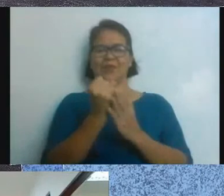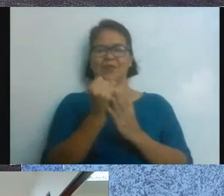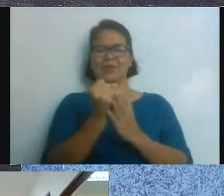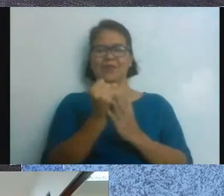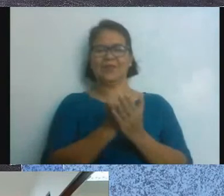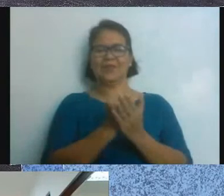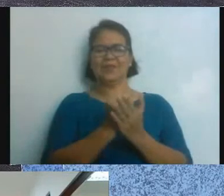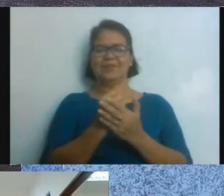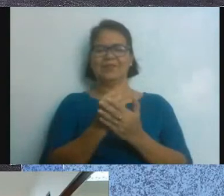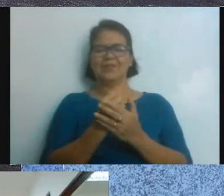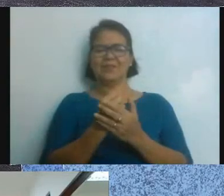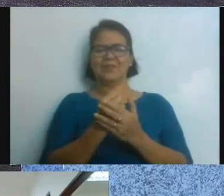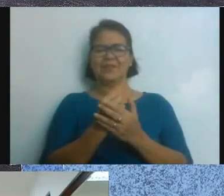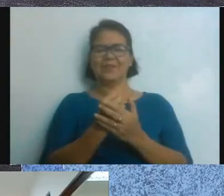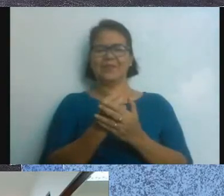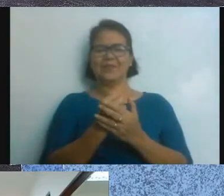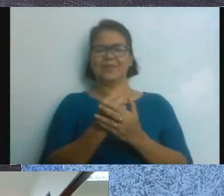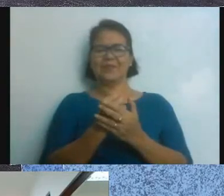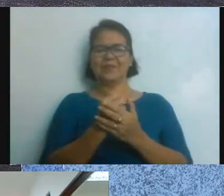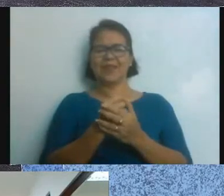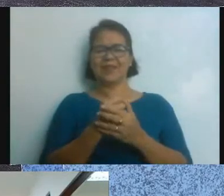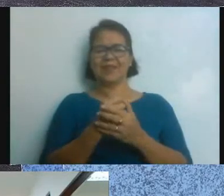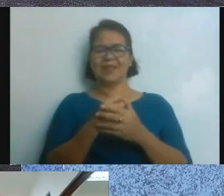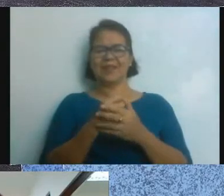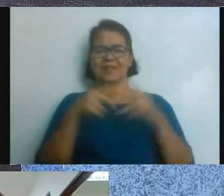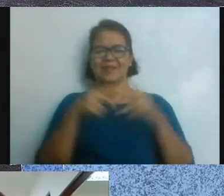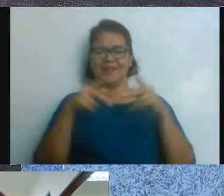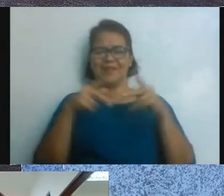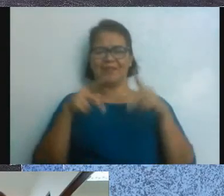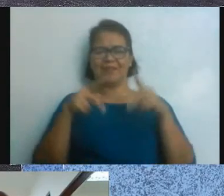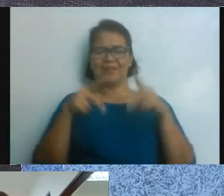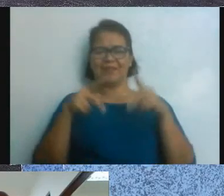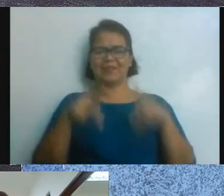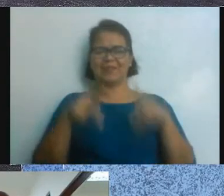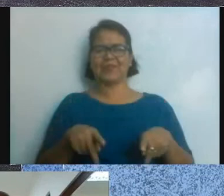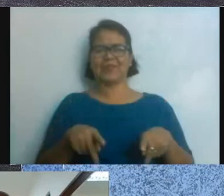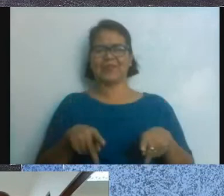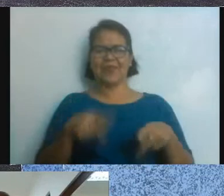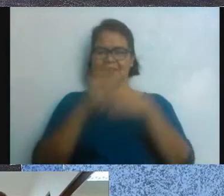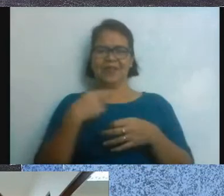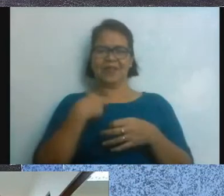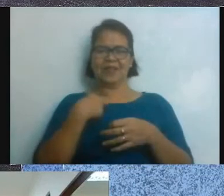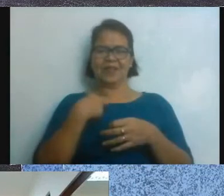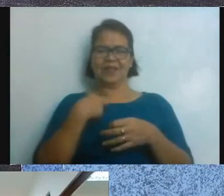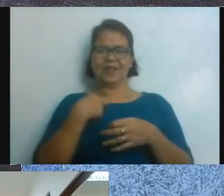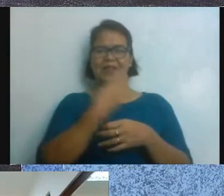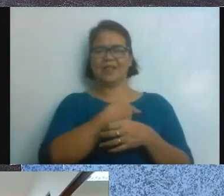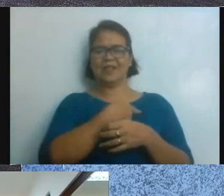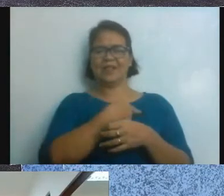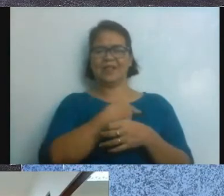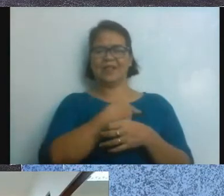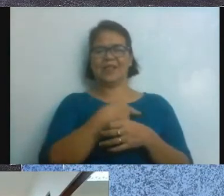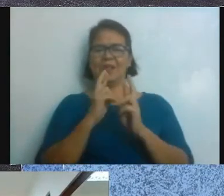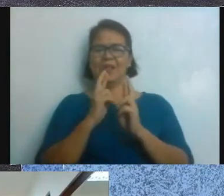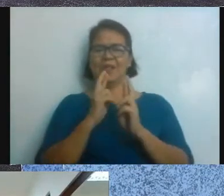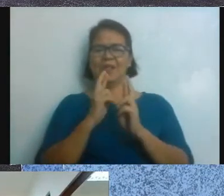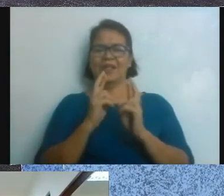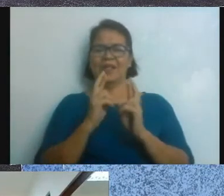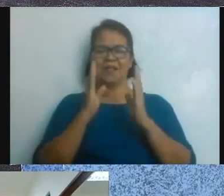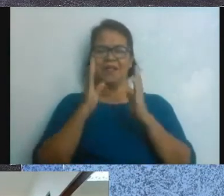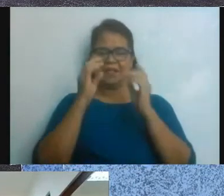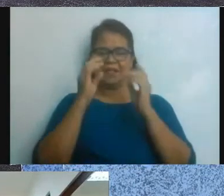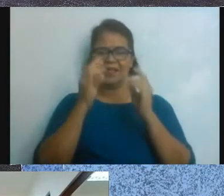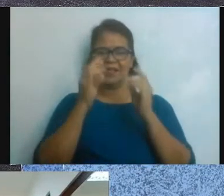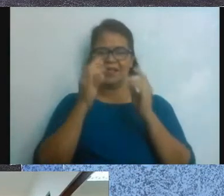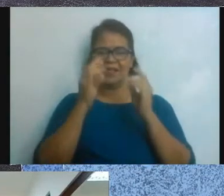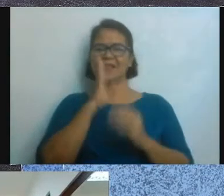as our resource person. And Tech O'Clock is brought to you by the Division of